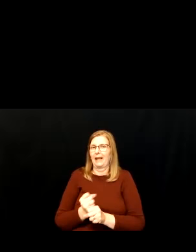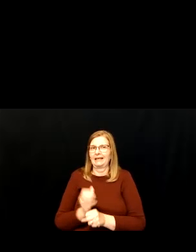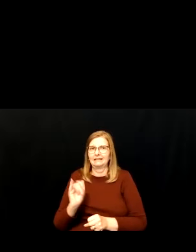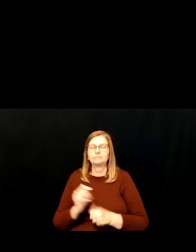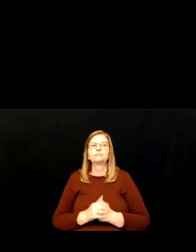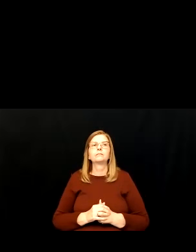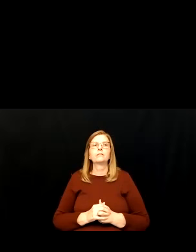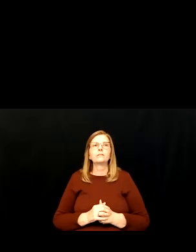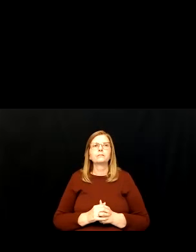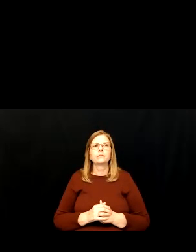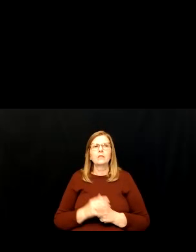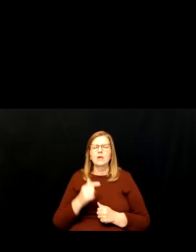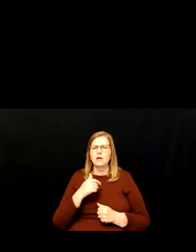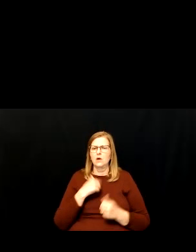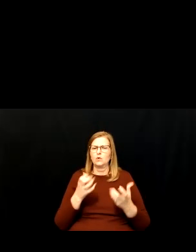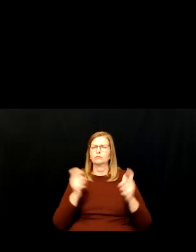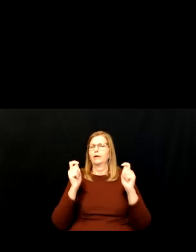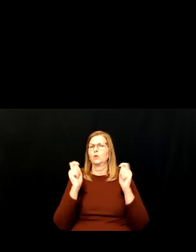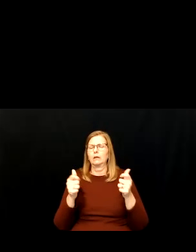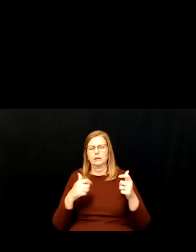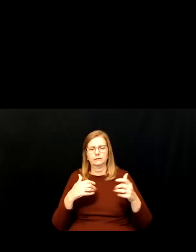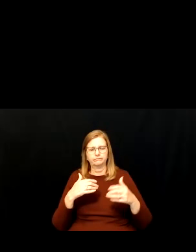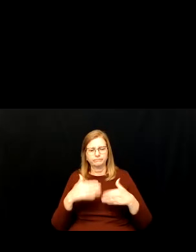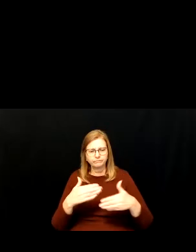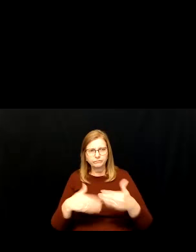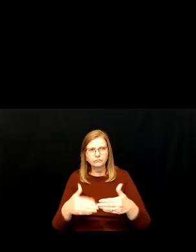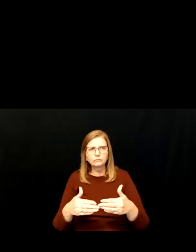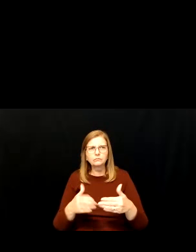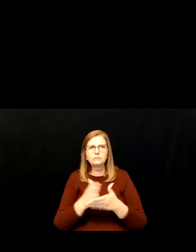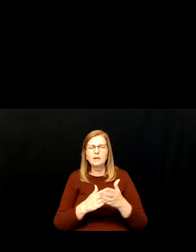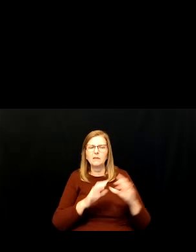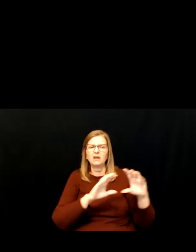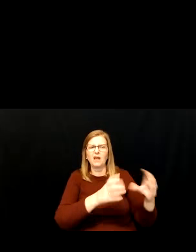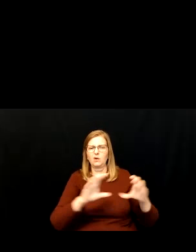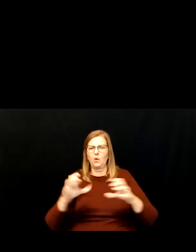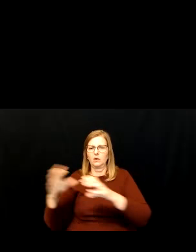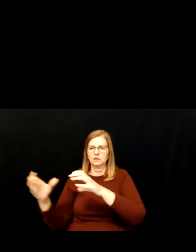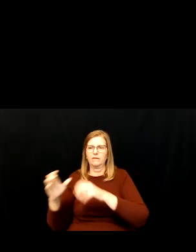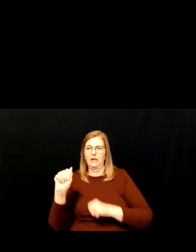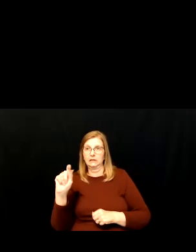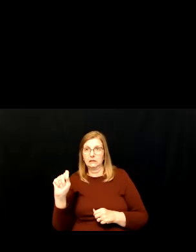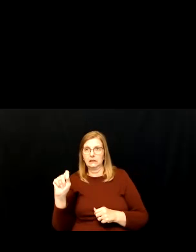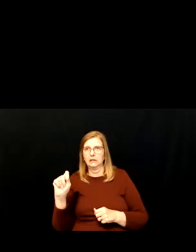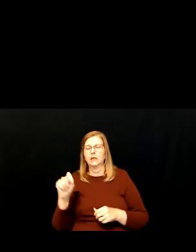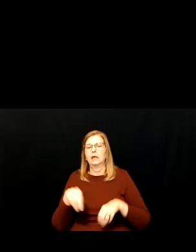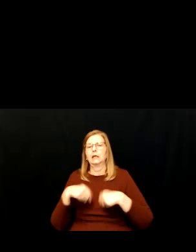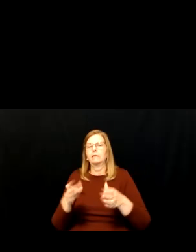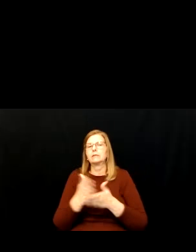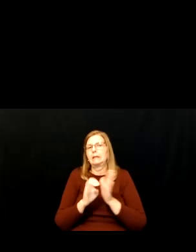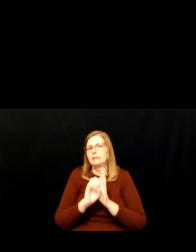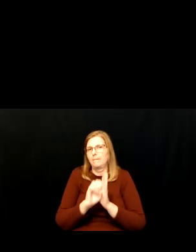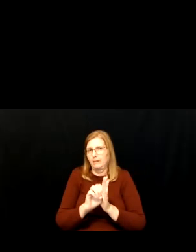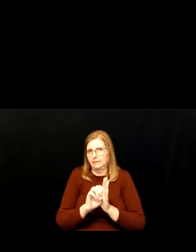want to quickly go through some categories of assistive technology and provide some examples of